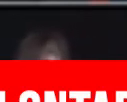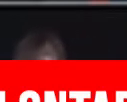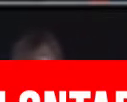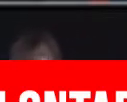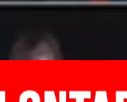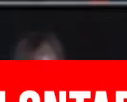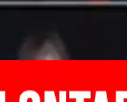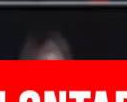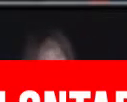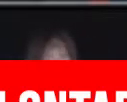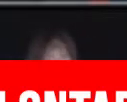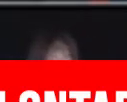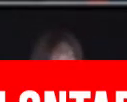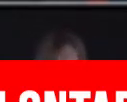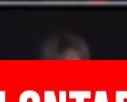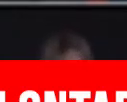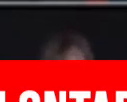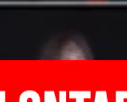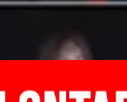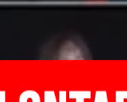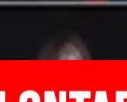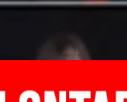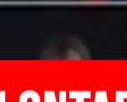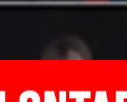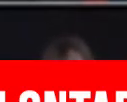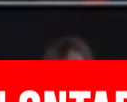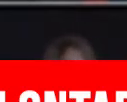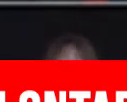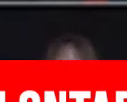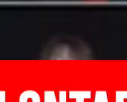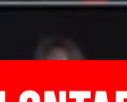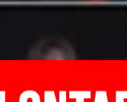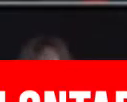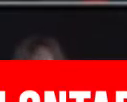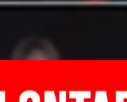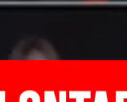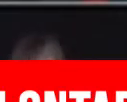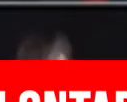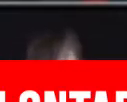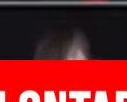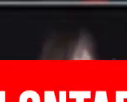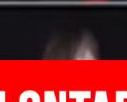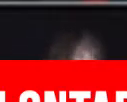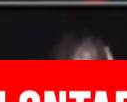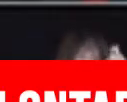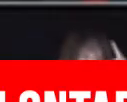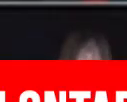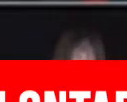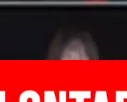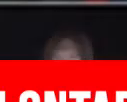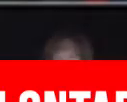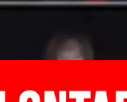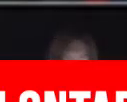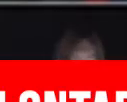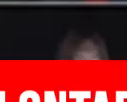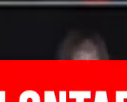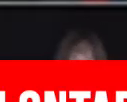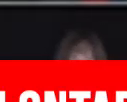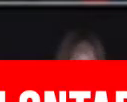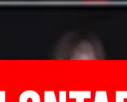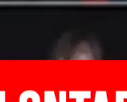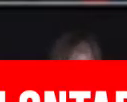protect jobs and support employers. As Premier Ford announced, we will double the money available to support employers affected